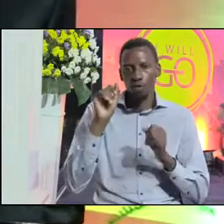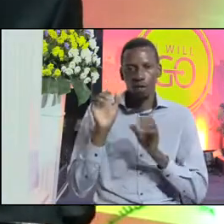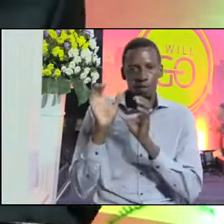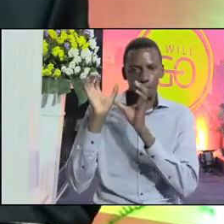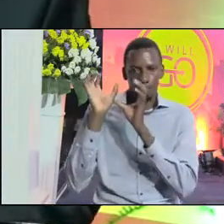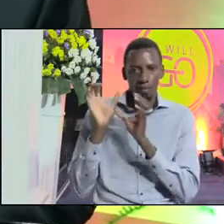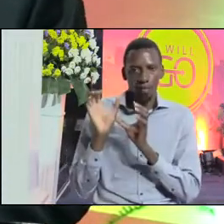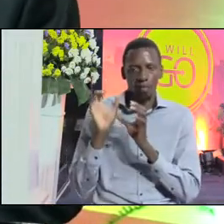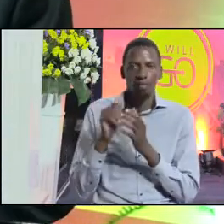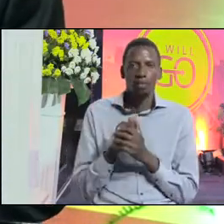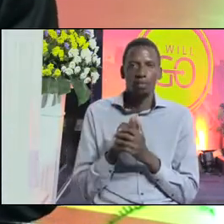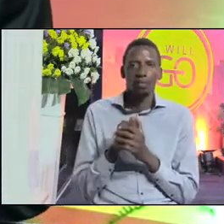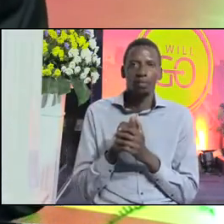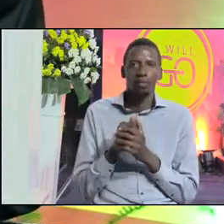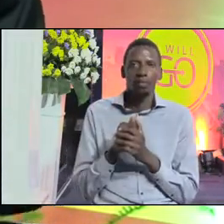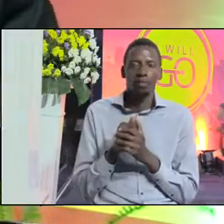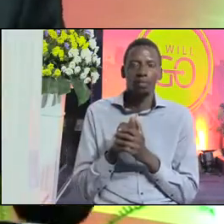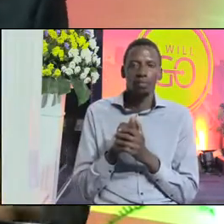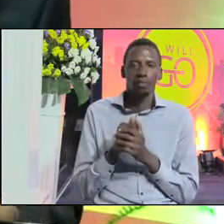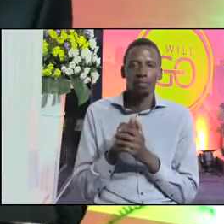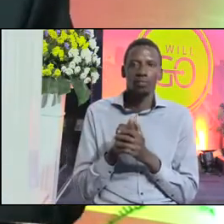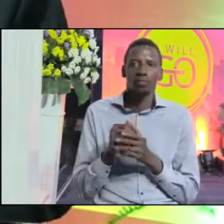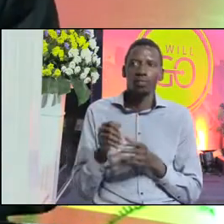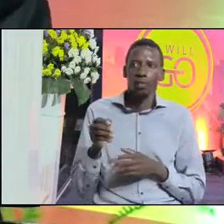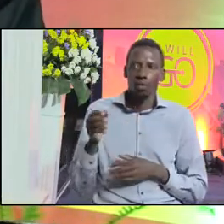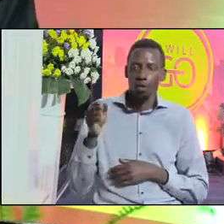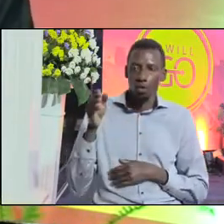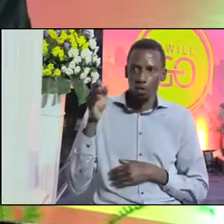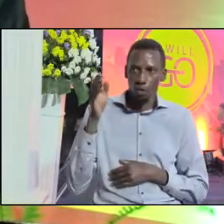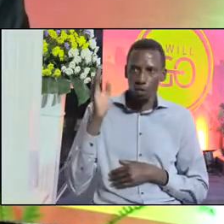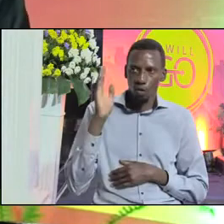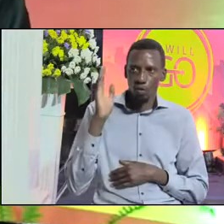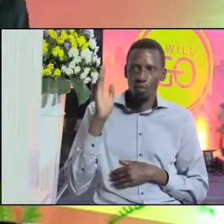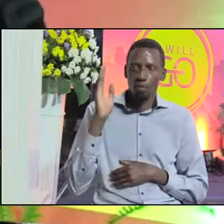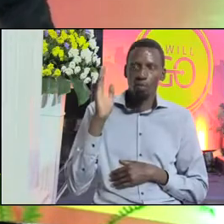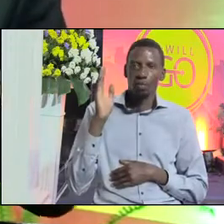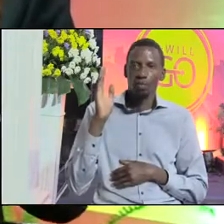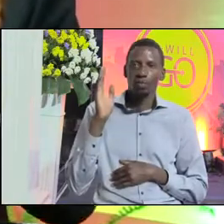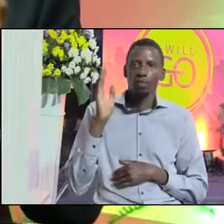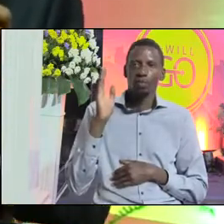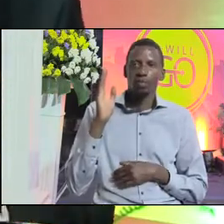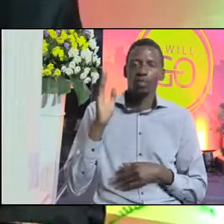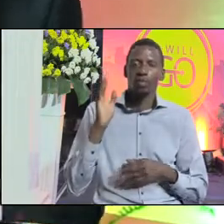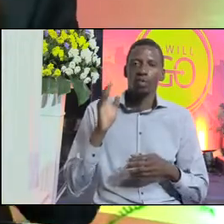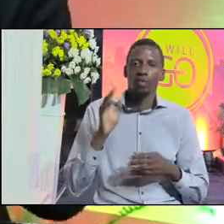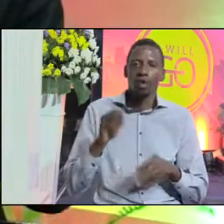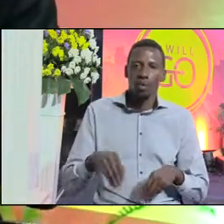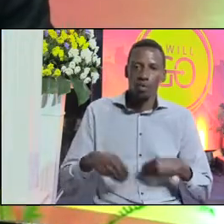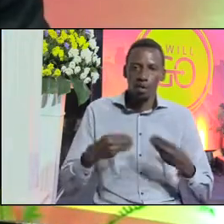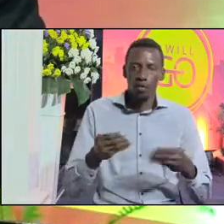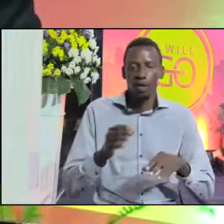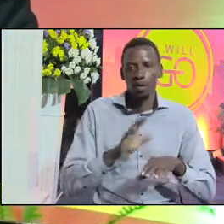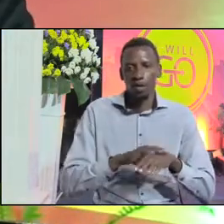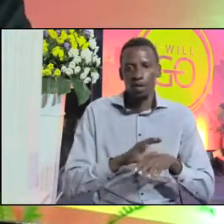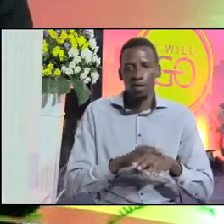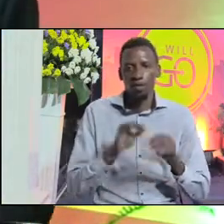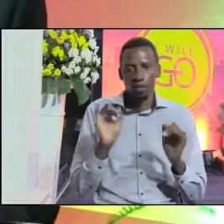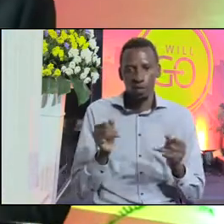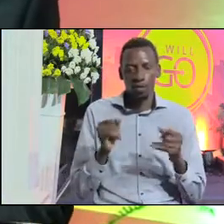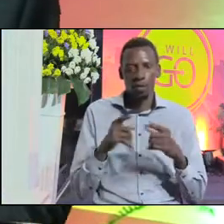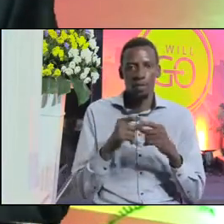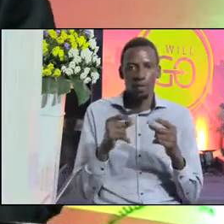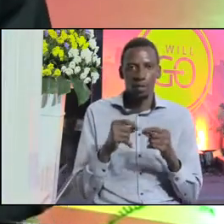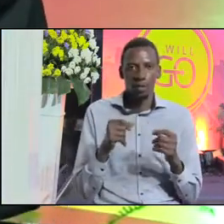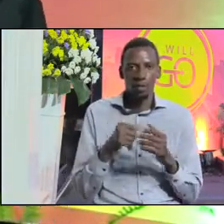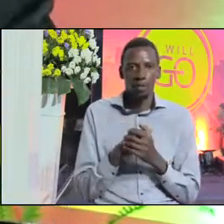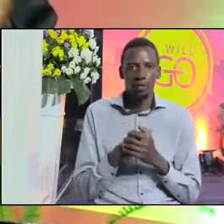I said every once in a while, God grab hold of a gospel preacher and provide a good news message so that